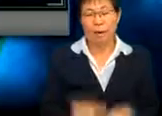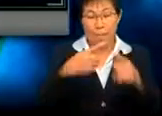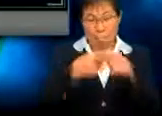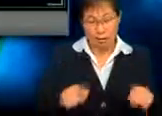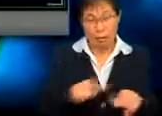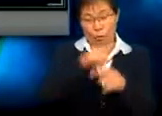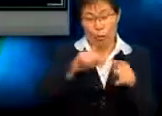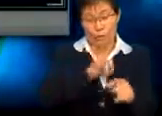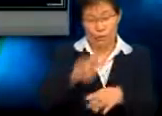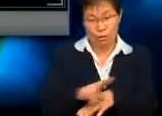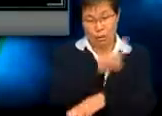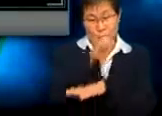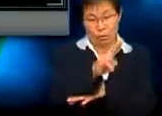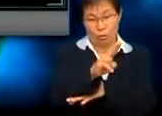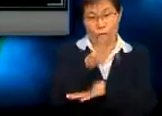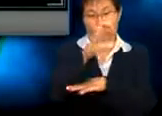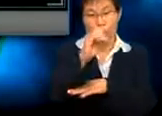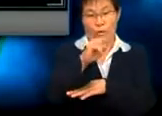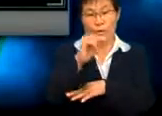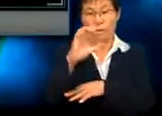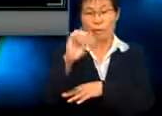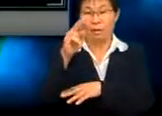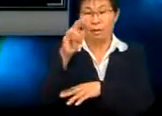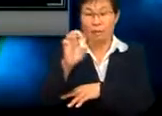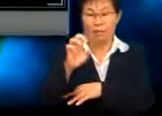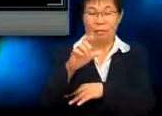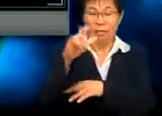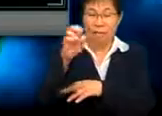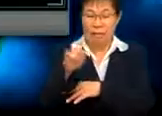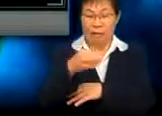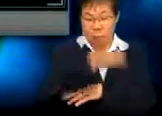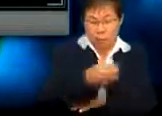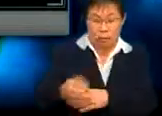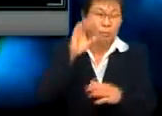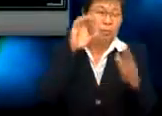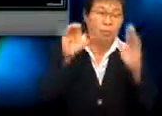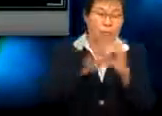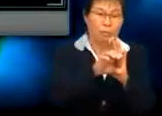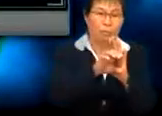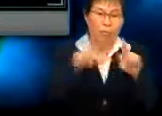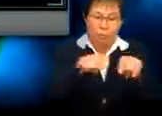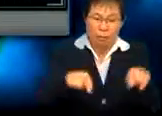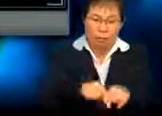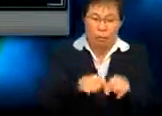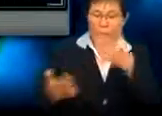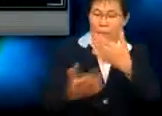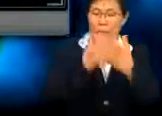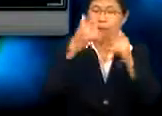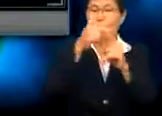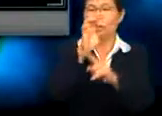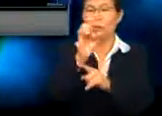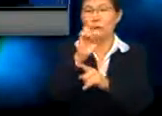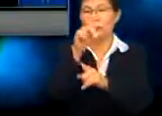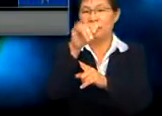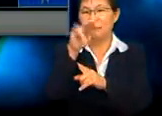But when I use a concave lens, the object image is positioned back to the